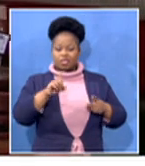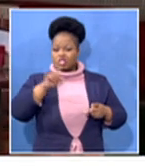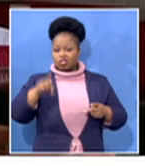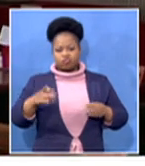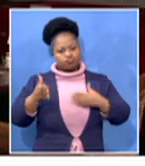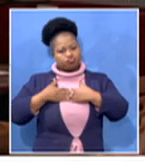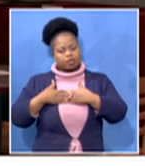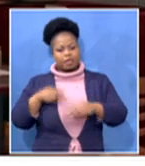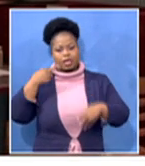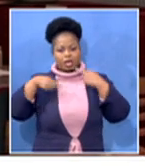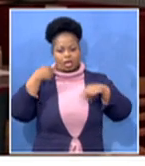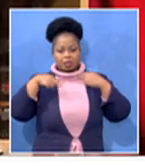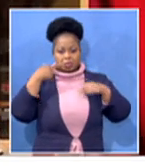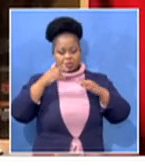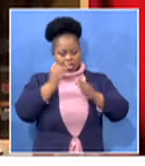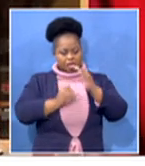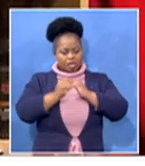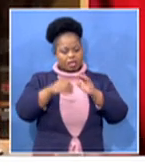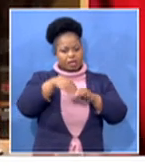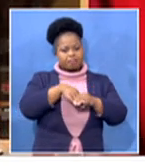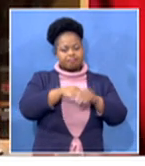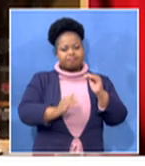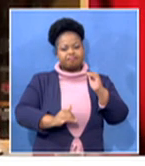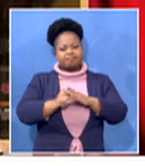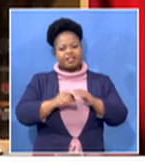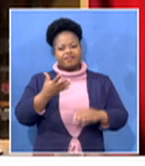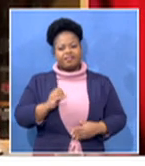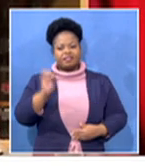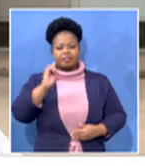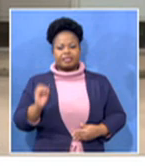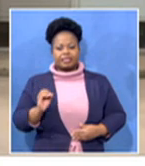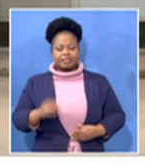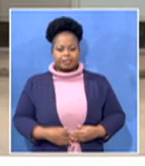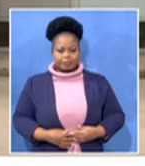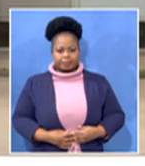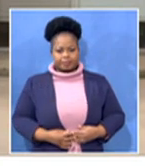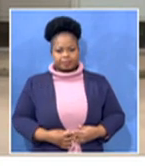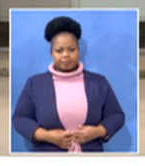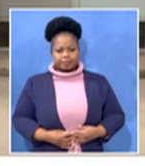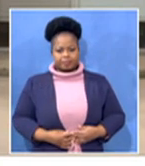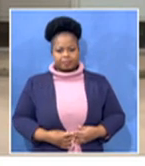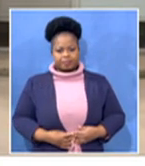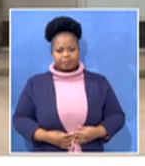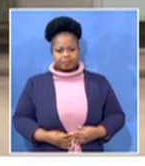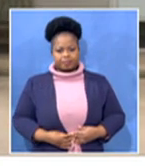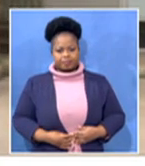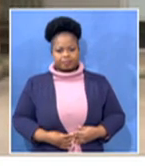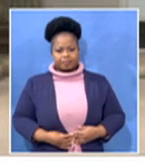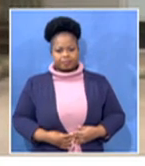limit indoor seating capacity at 50%. If I can't make money, you know what? Call